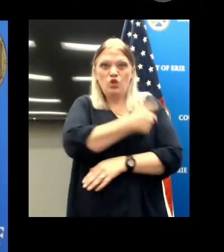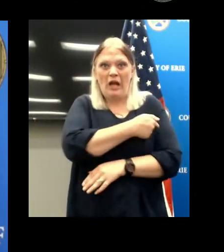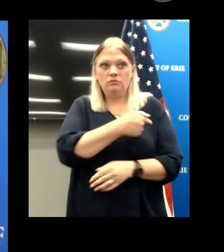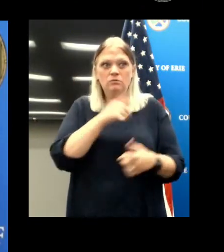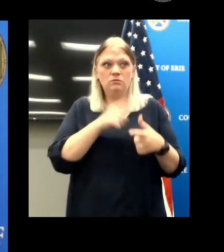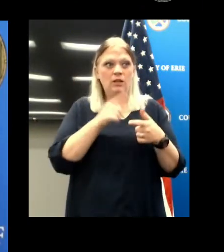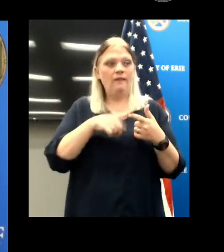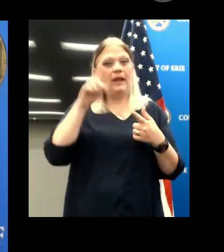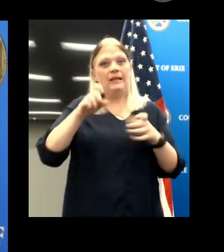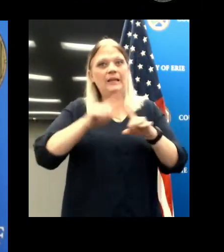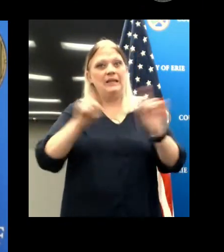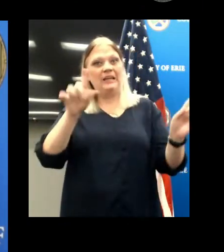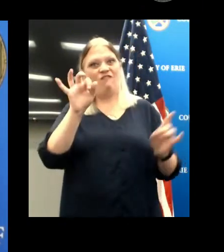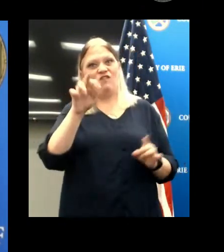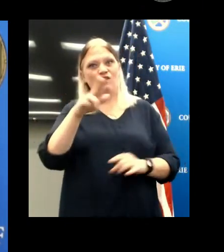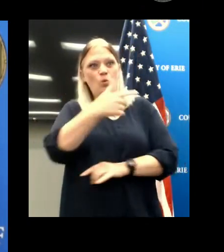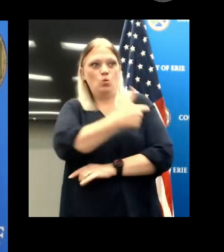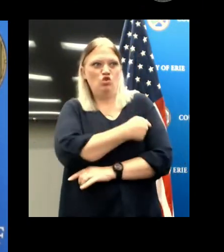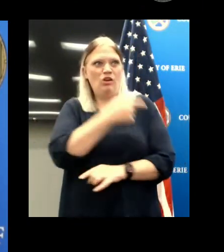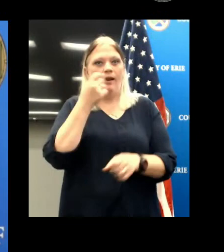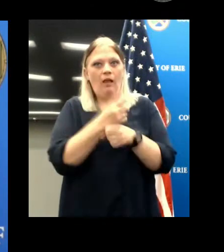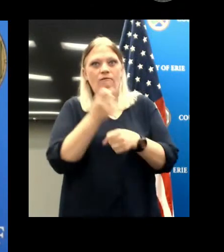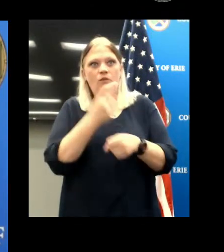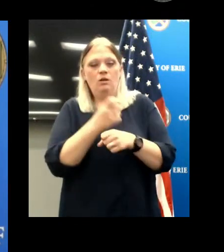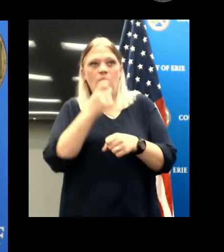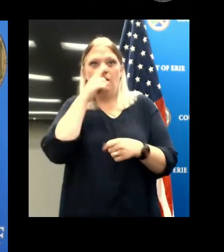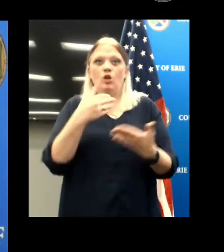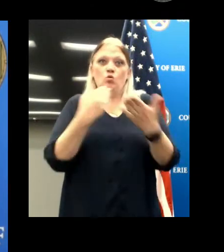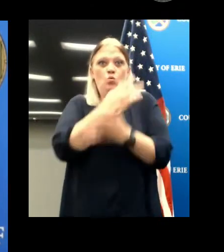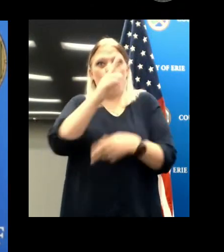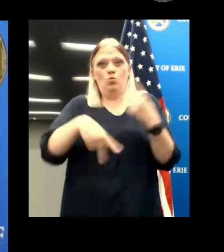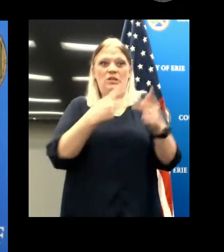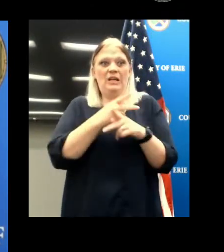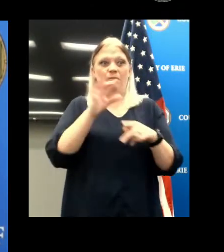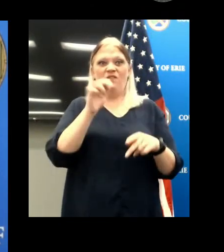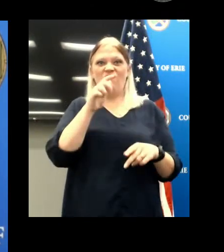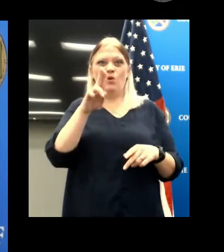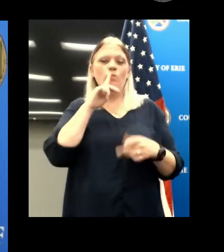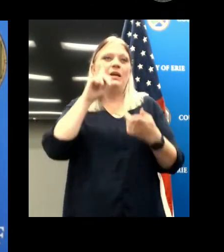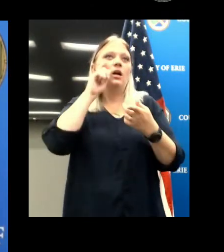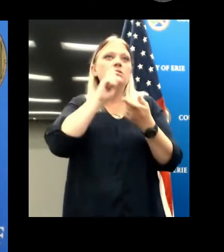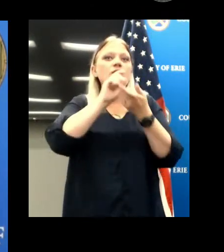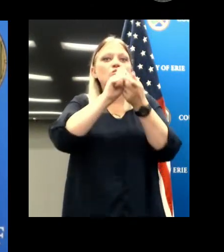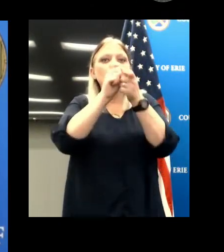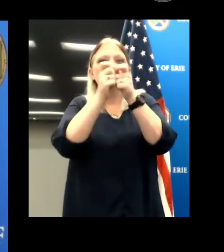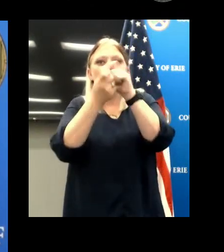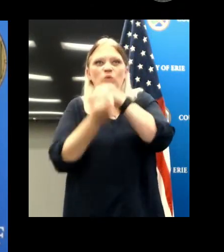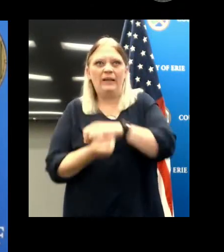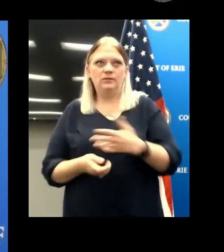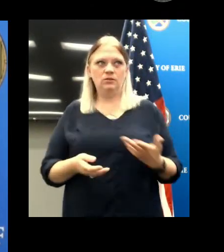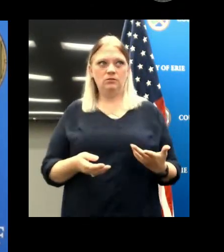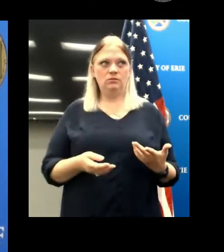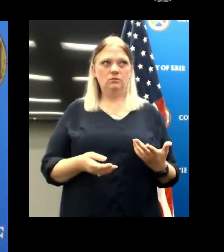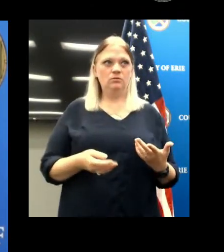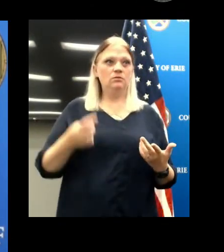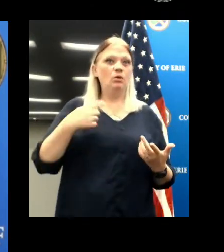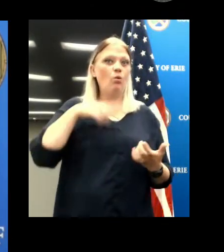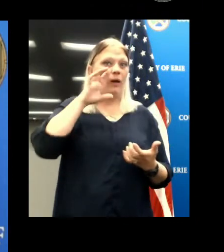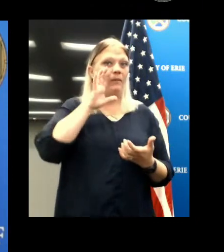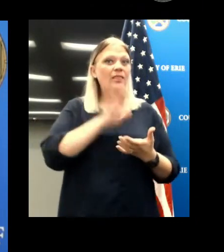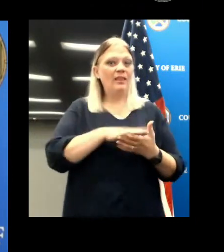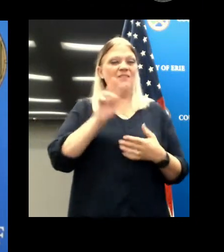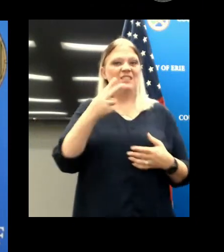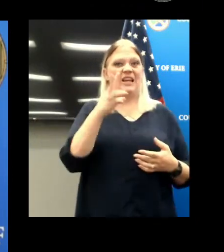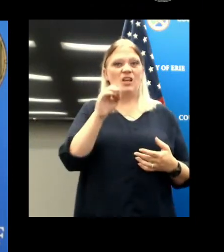have to get a different flu shot every year just because there's a new strain of the flu. It mutates. So I believe that there will be a